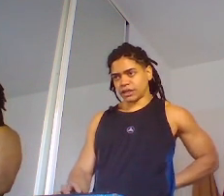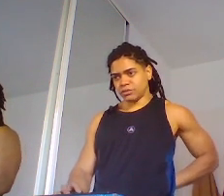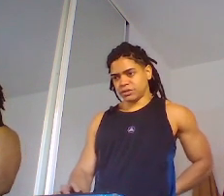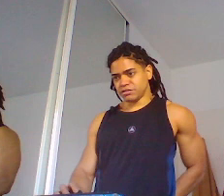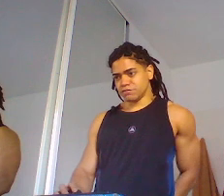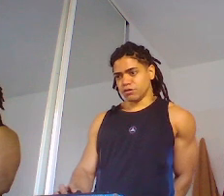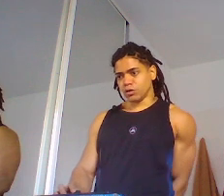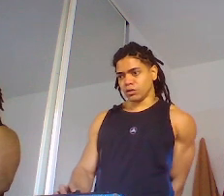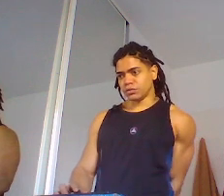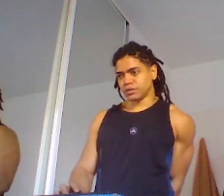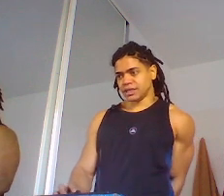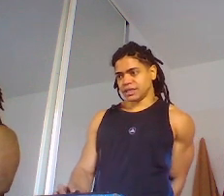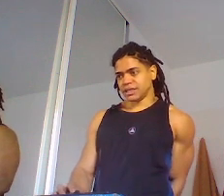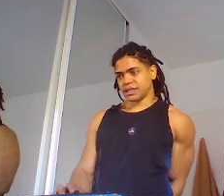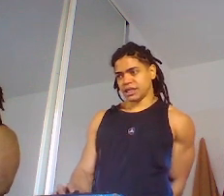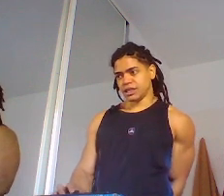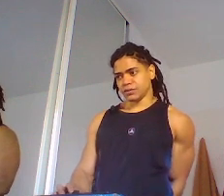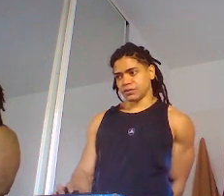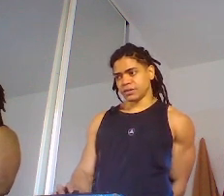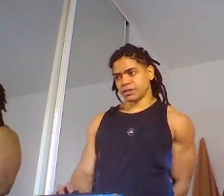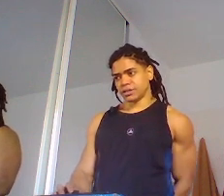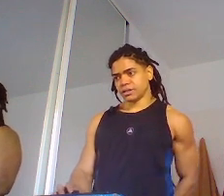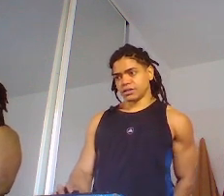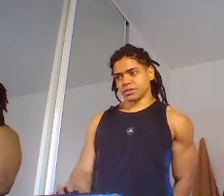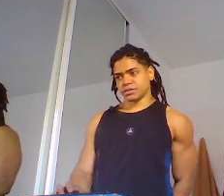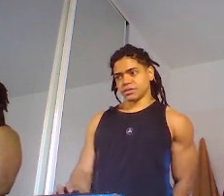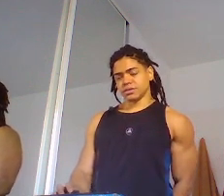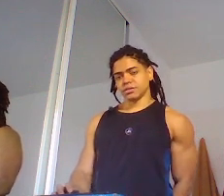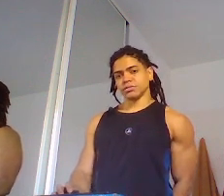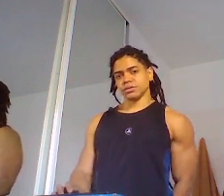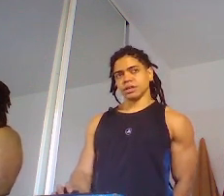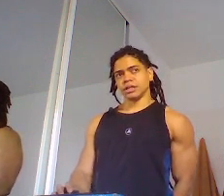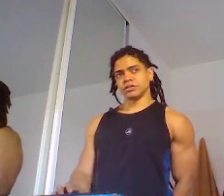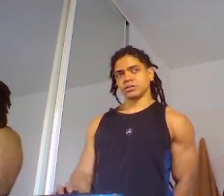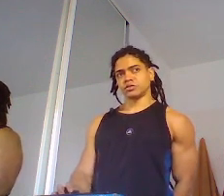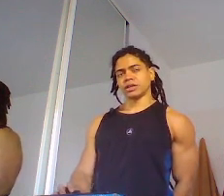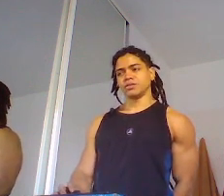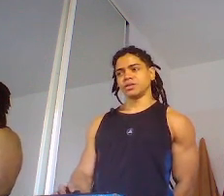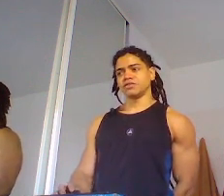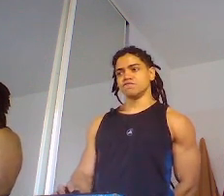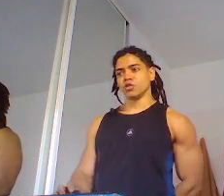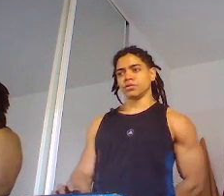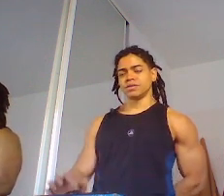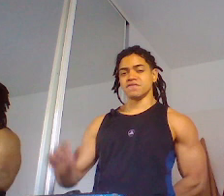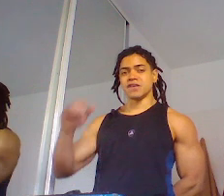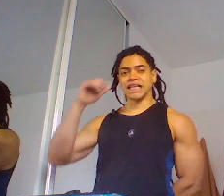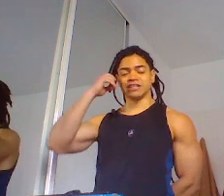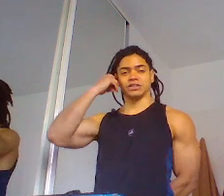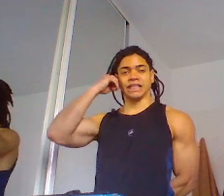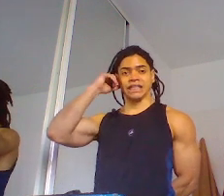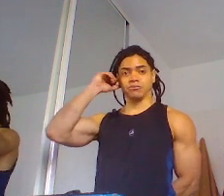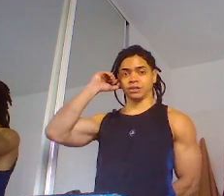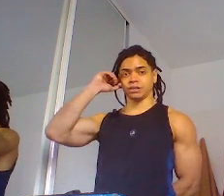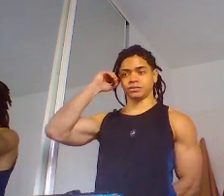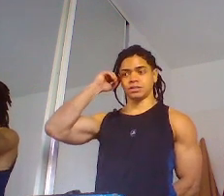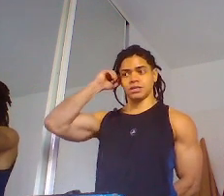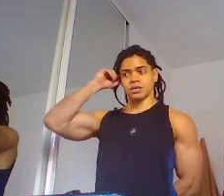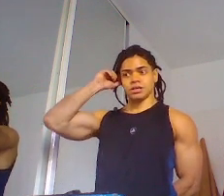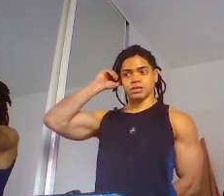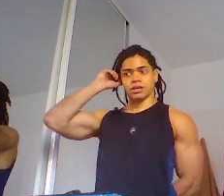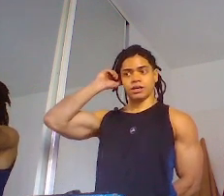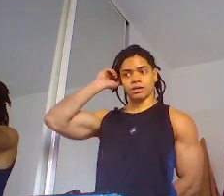So activities involved here, okay, activities involving financing